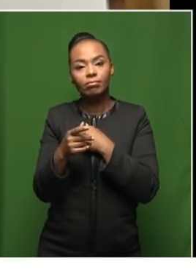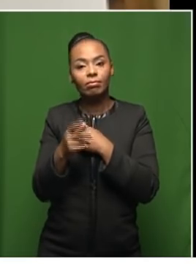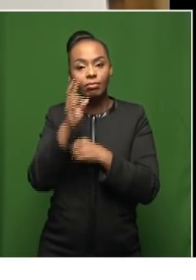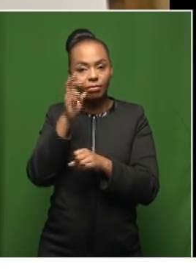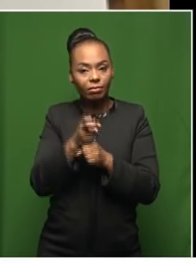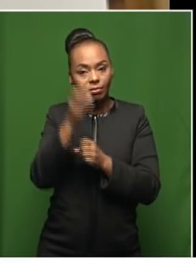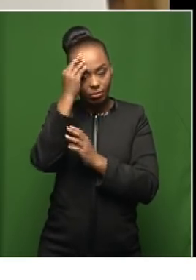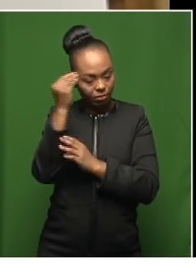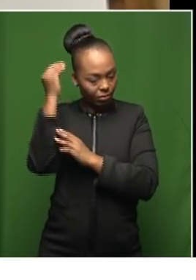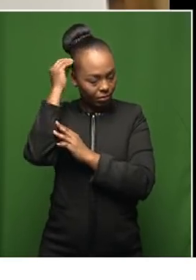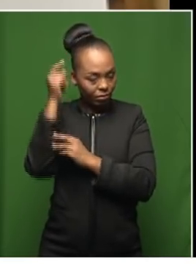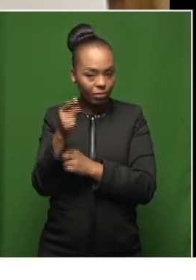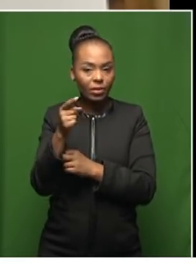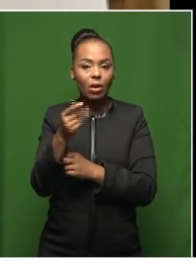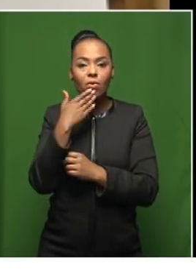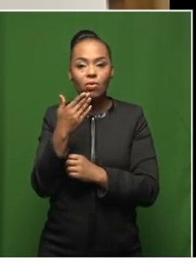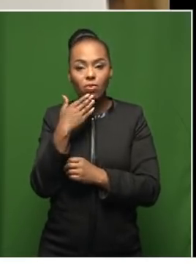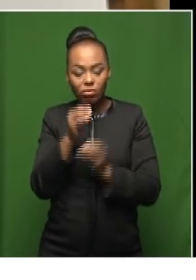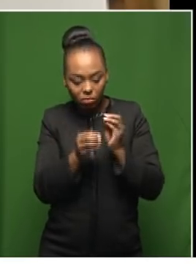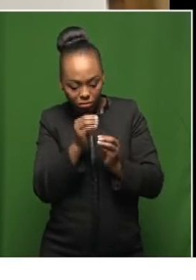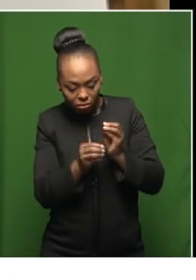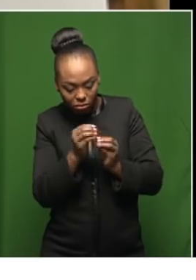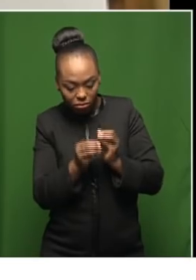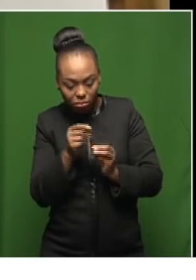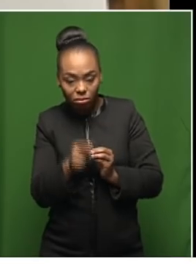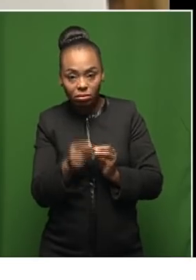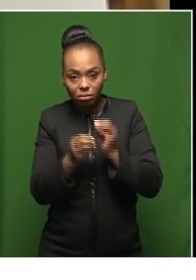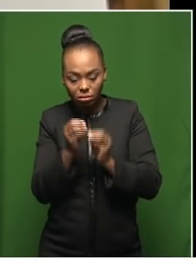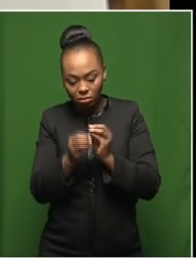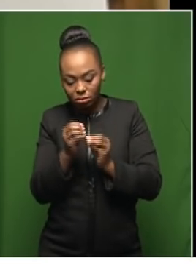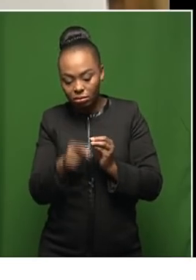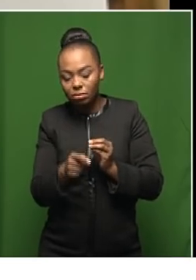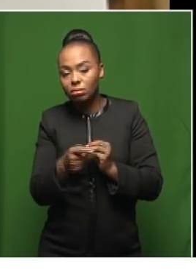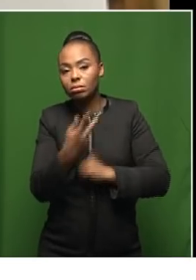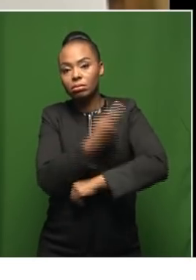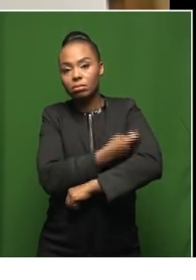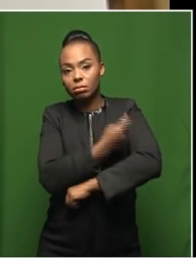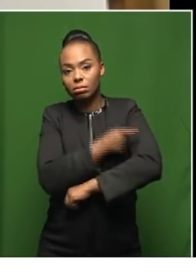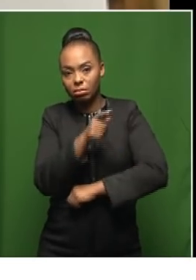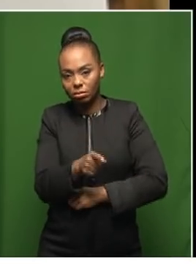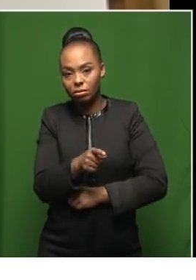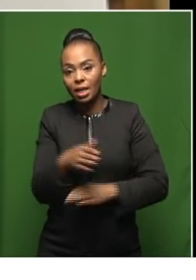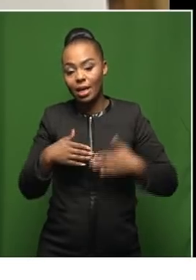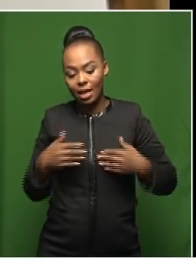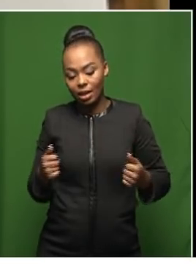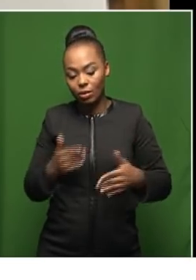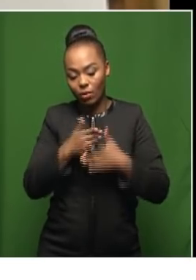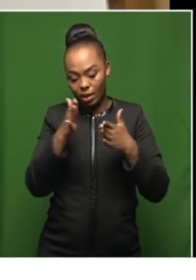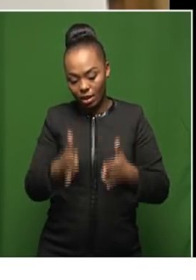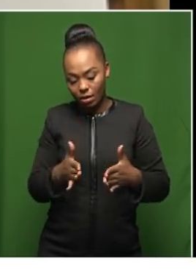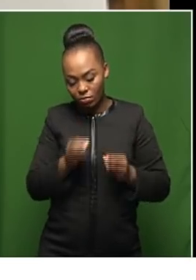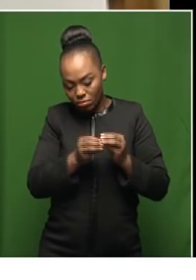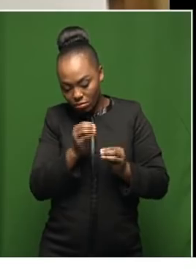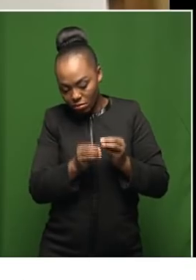recorded by those who administer the drug. So every health worker who will be administering the vaccine would then be able to